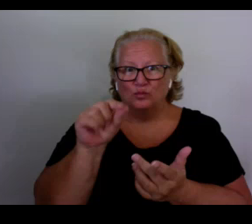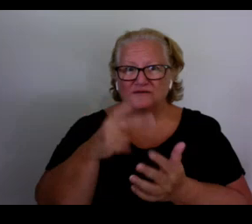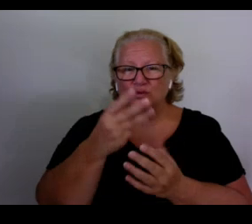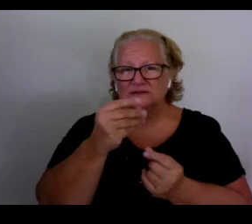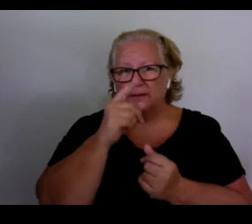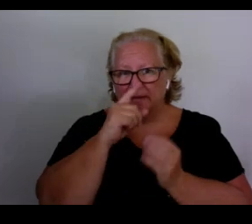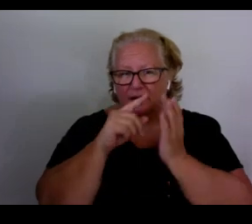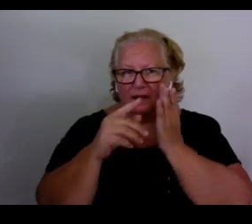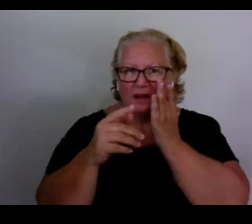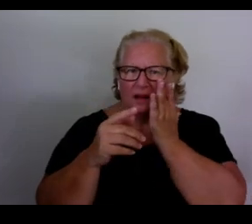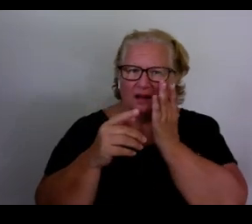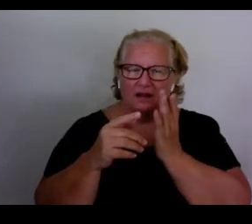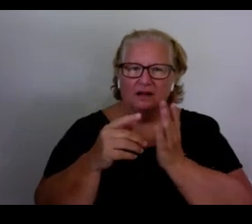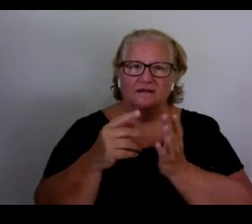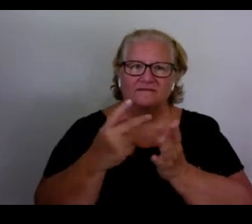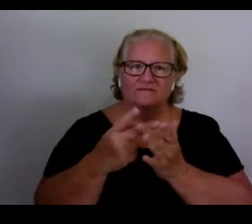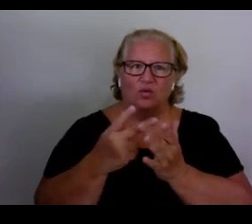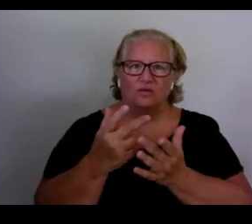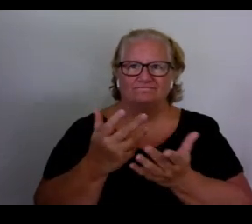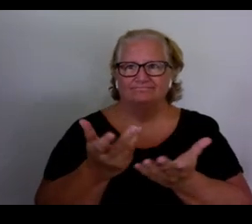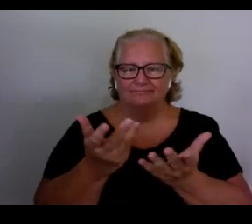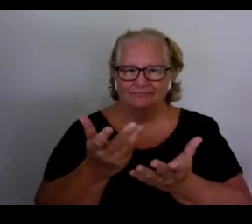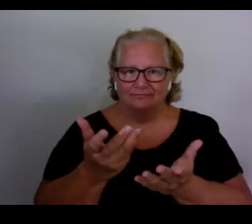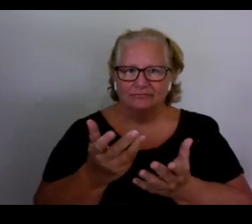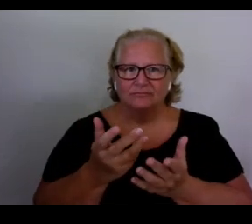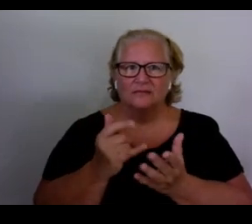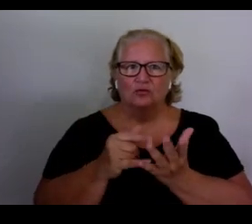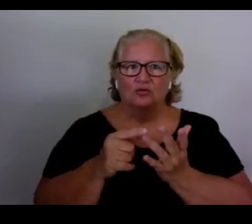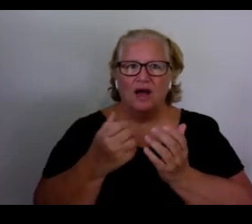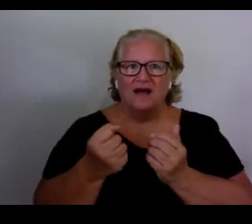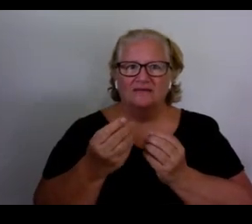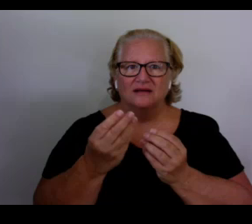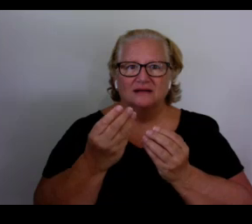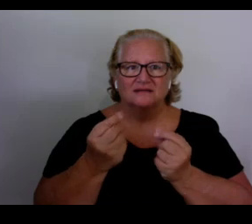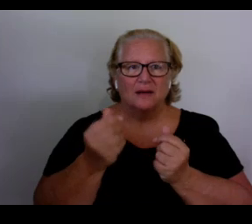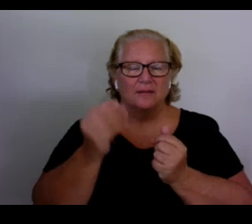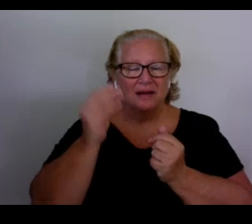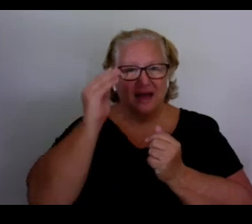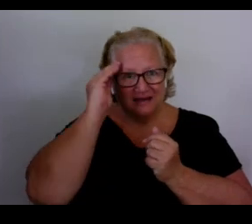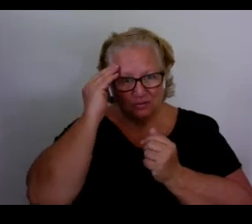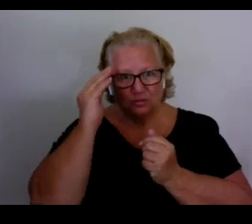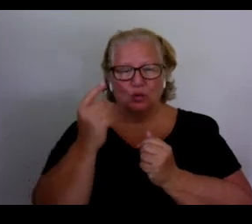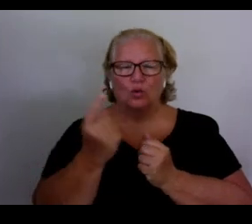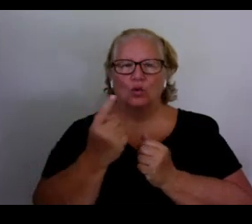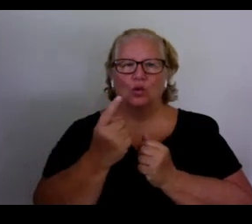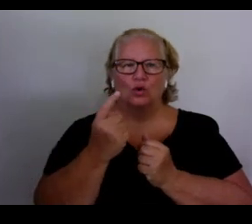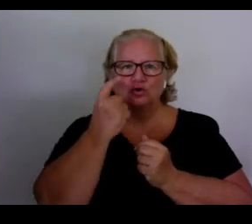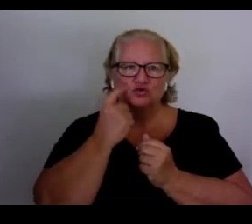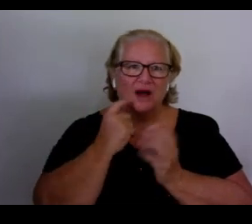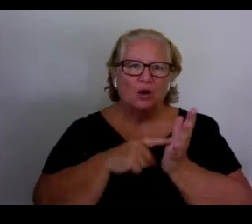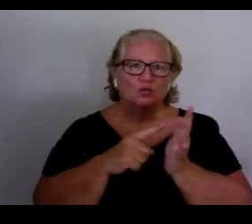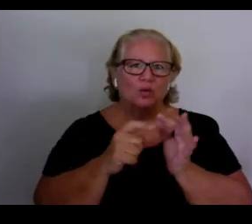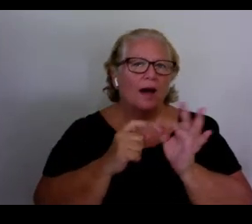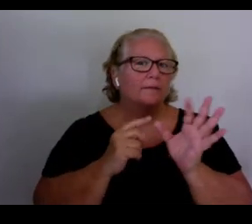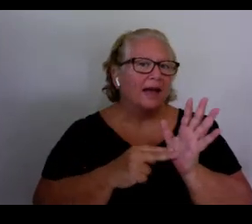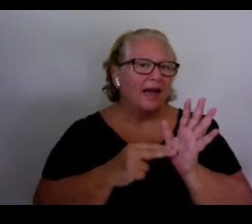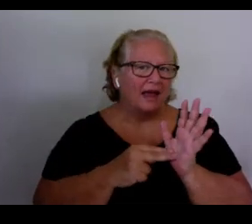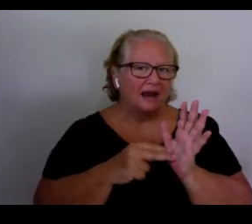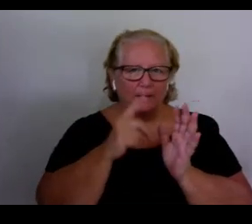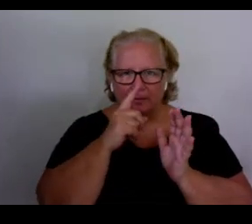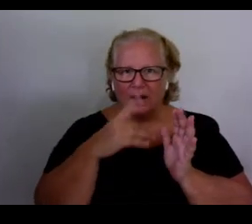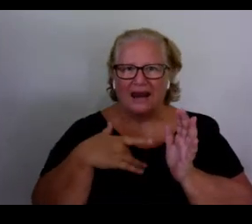also leaving aside the fact that there's at least a couple of councils who are trying to ban people living